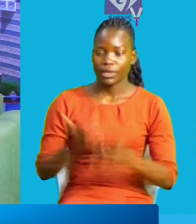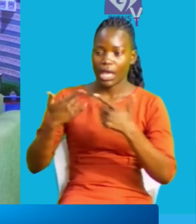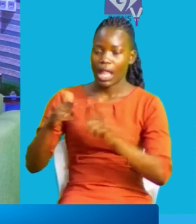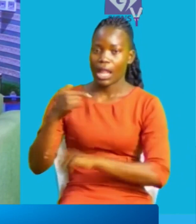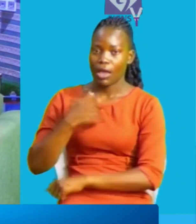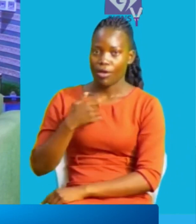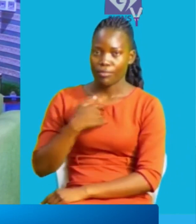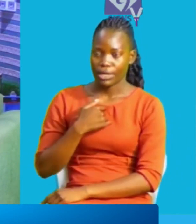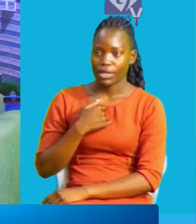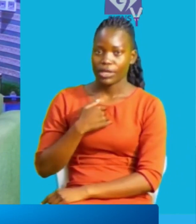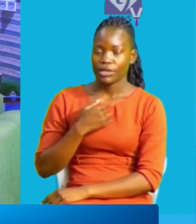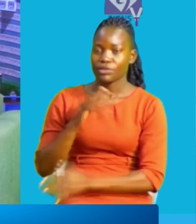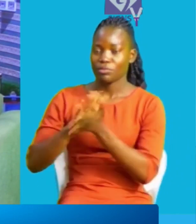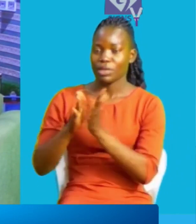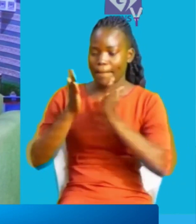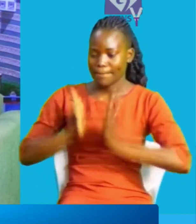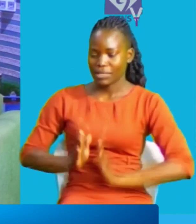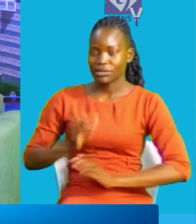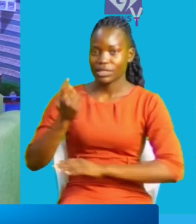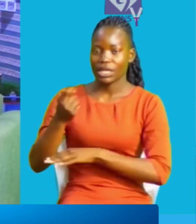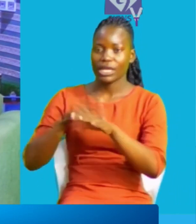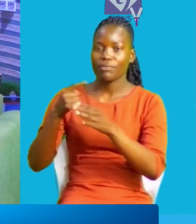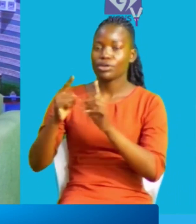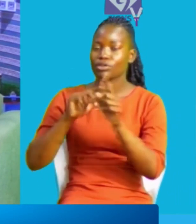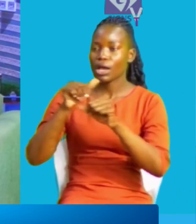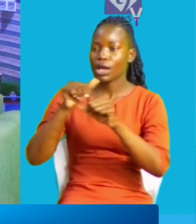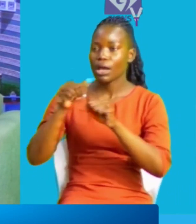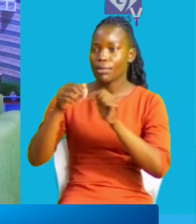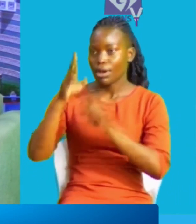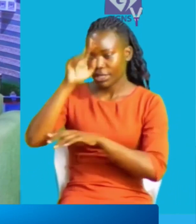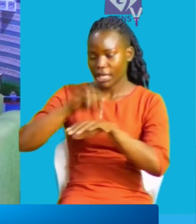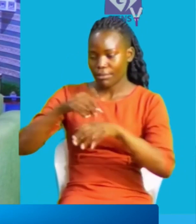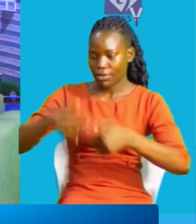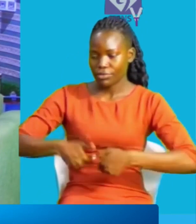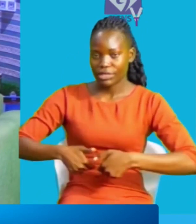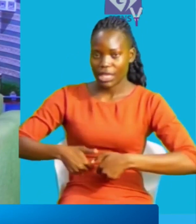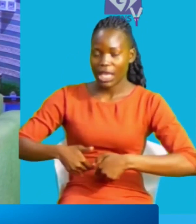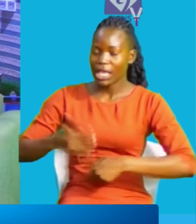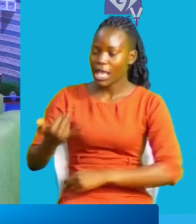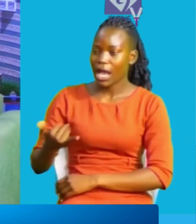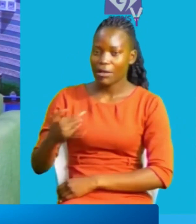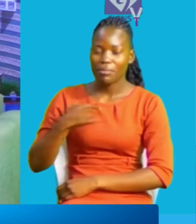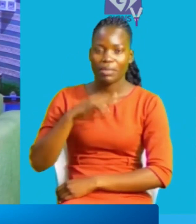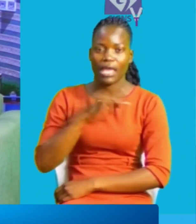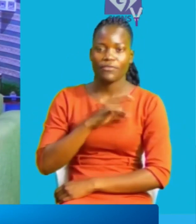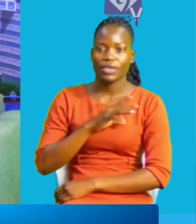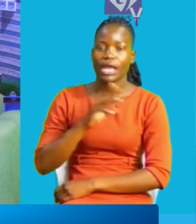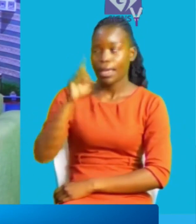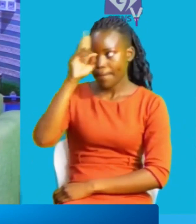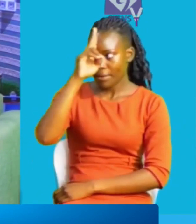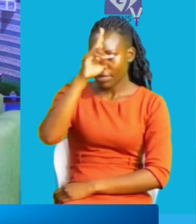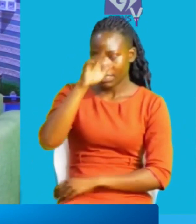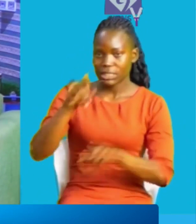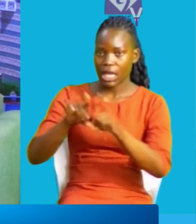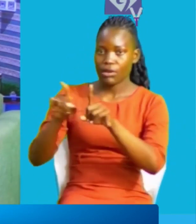Allow me, Mr. Okach, to go a little bit personal. When we look at police, when I was young, I was very afraid of the police. Yeah,